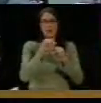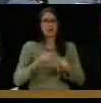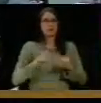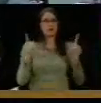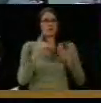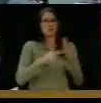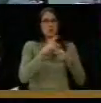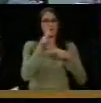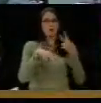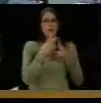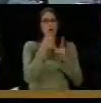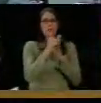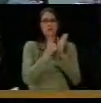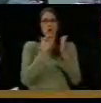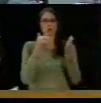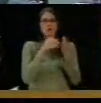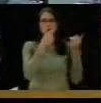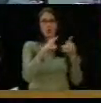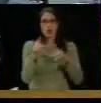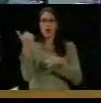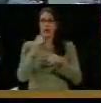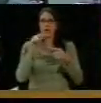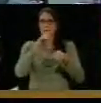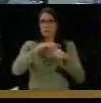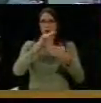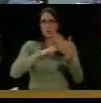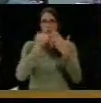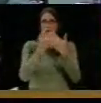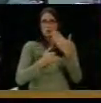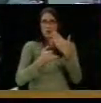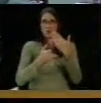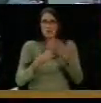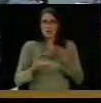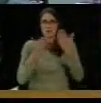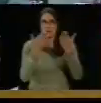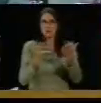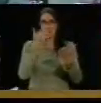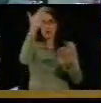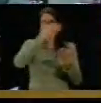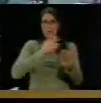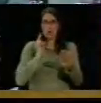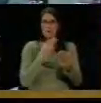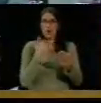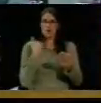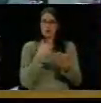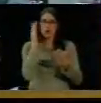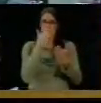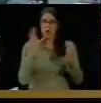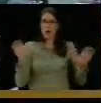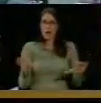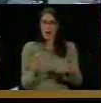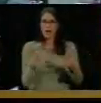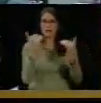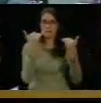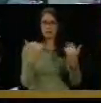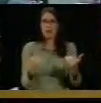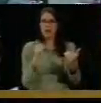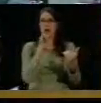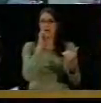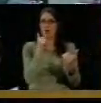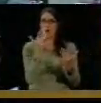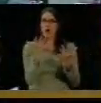going on anytime a project comes before this commission? We are going to act on it then and not wait on any